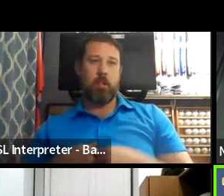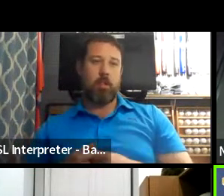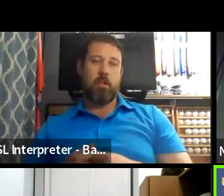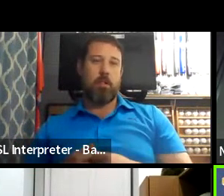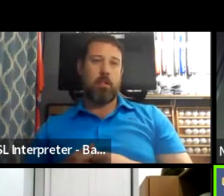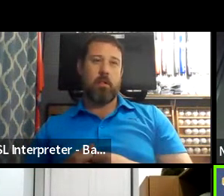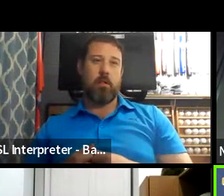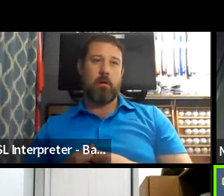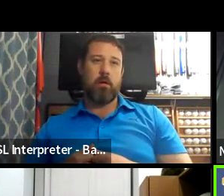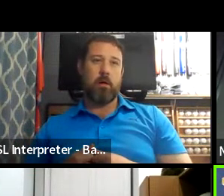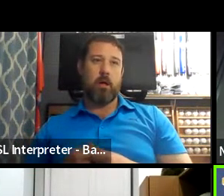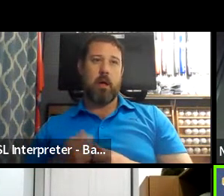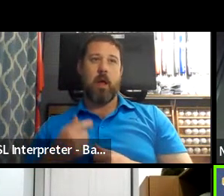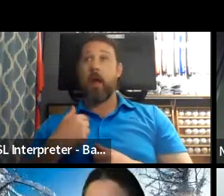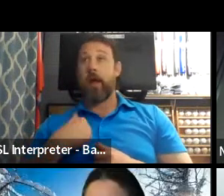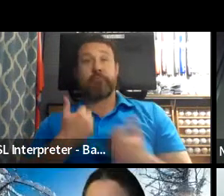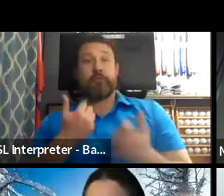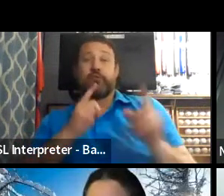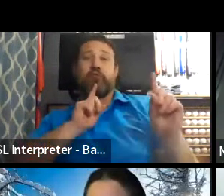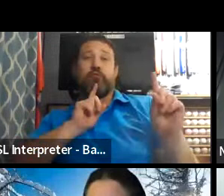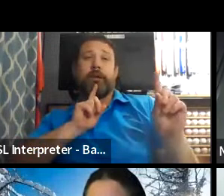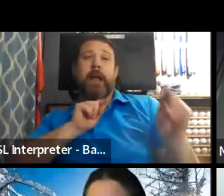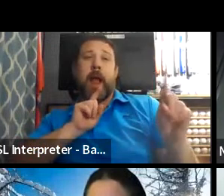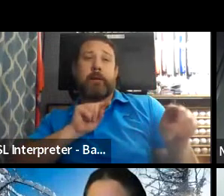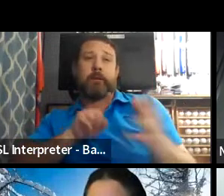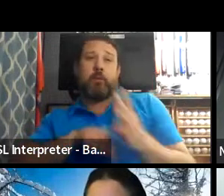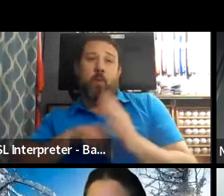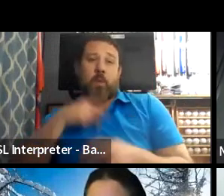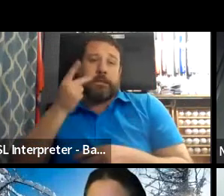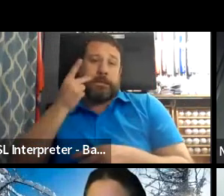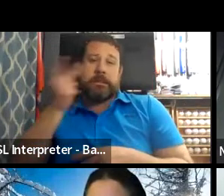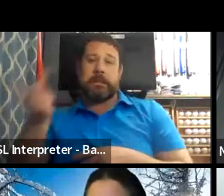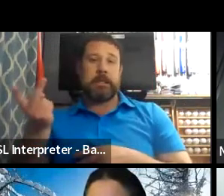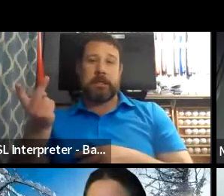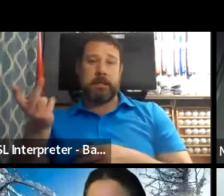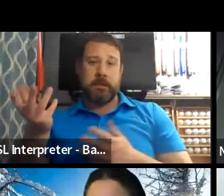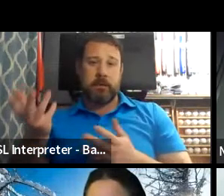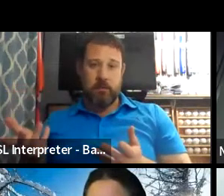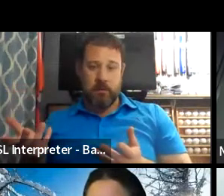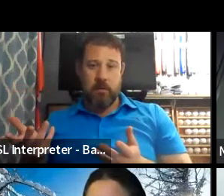I just am reacting to what we're seeing, we're